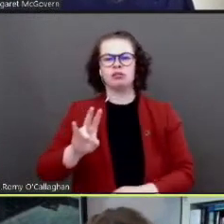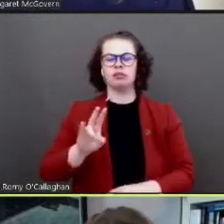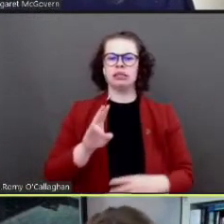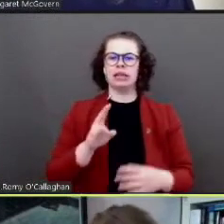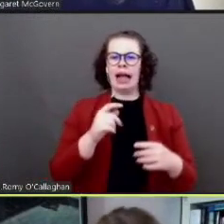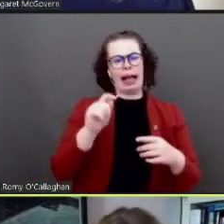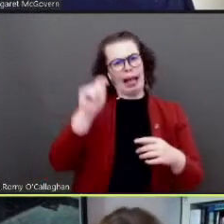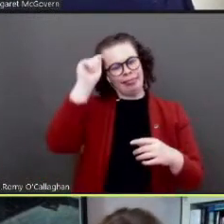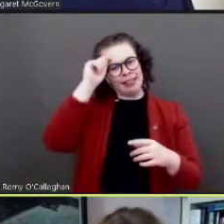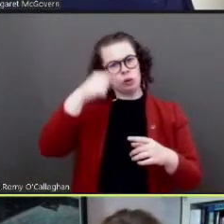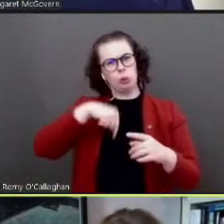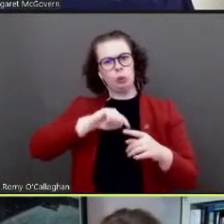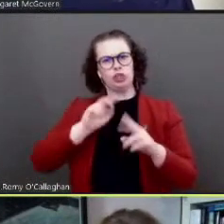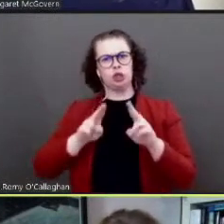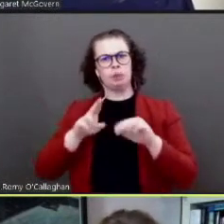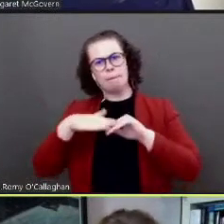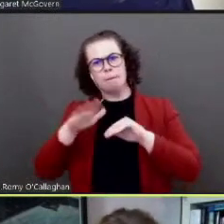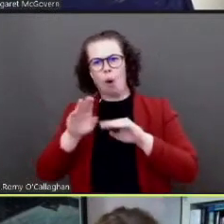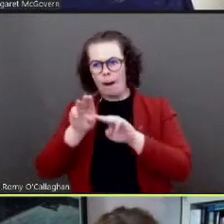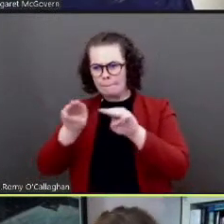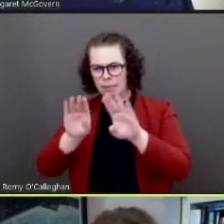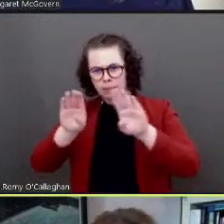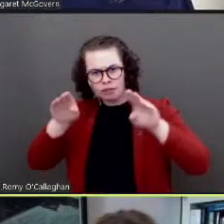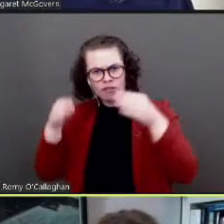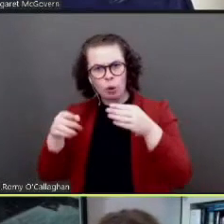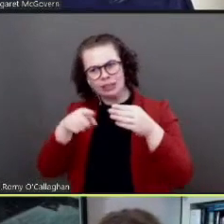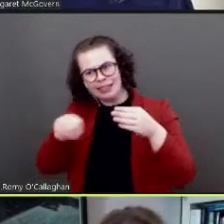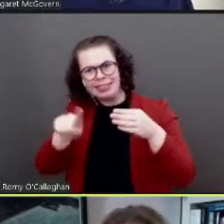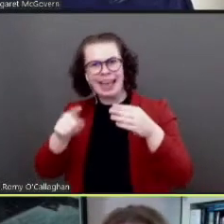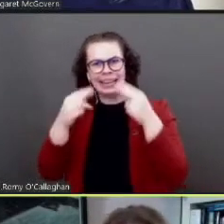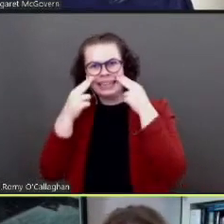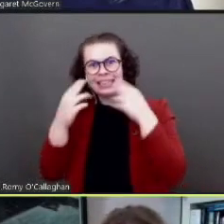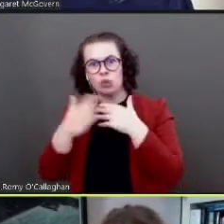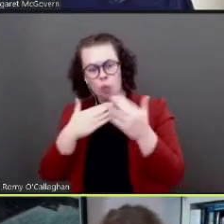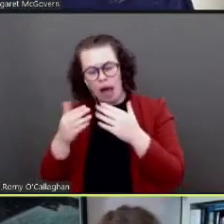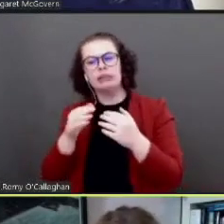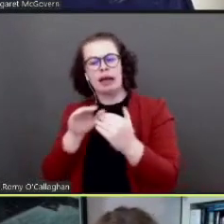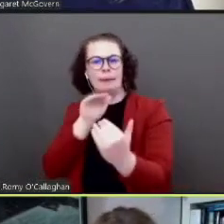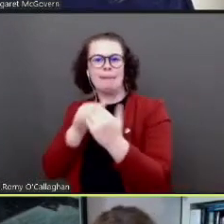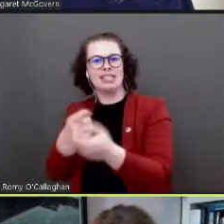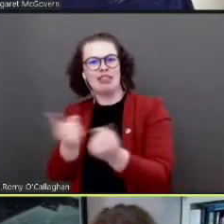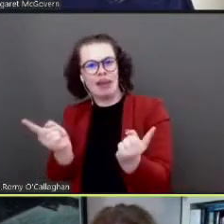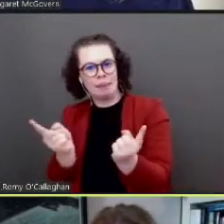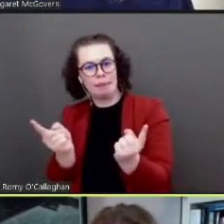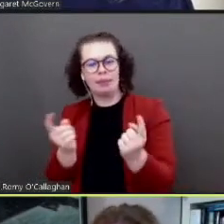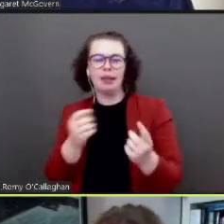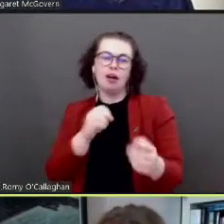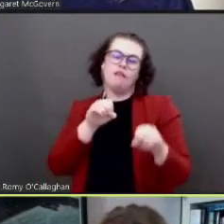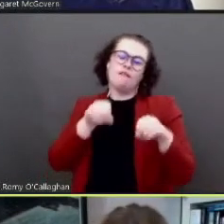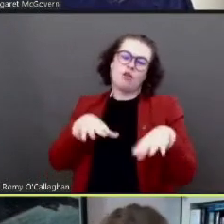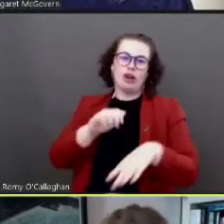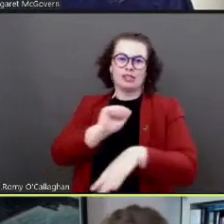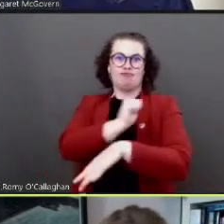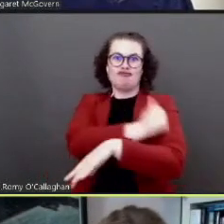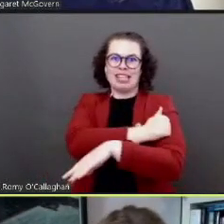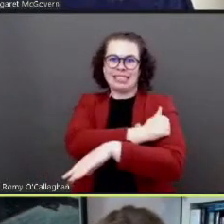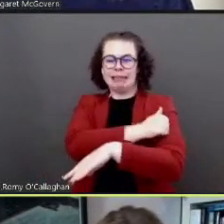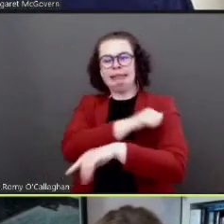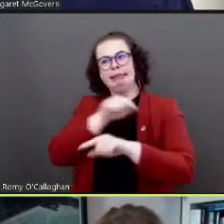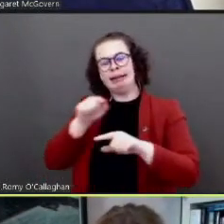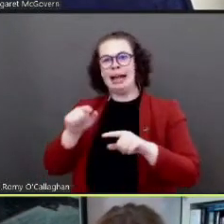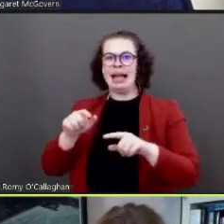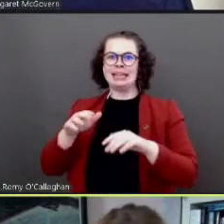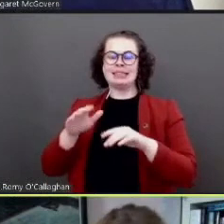people's needs, and we certainly welcome that. You can't get away that prison as a structure is certainly, you know, culture of